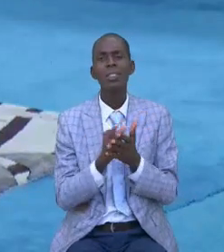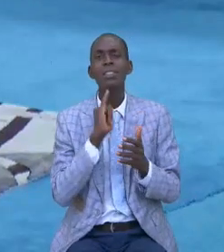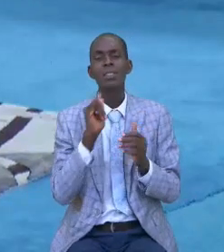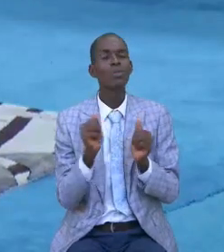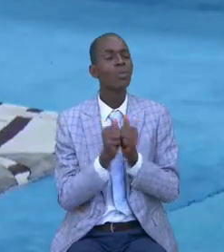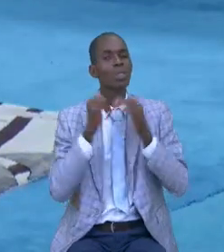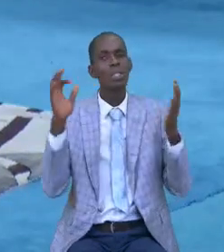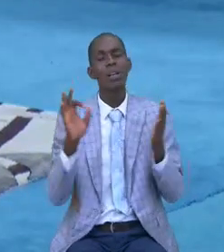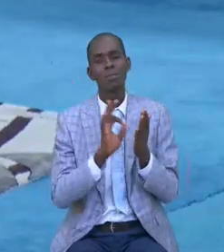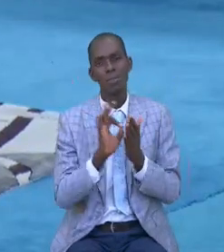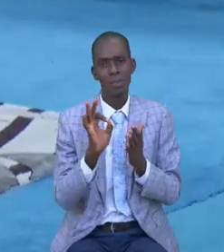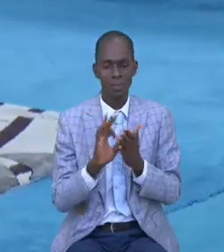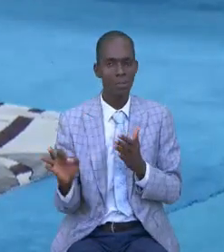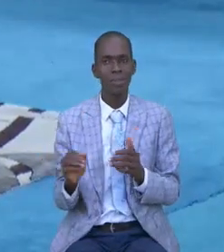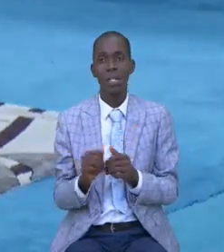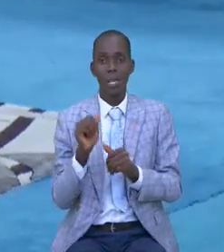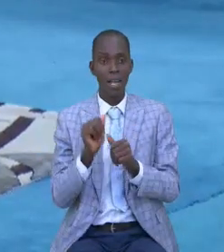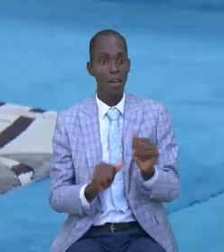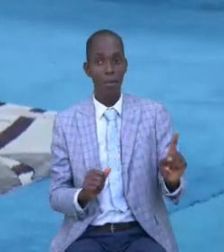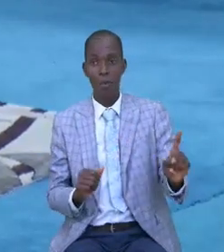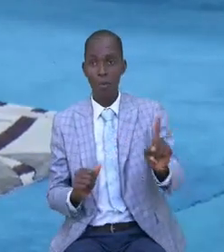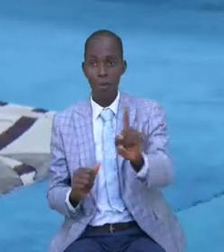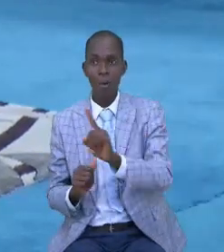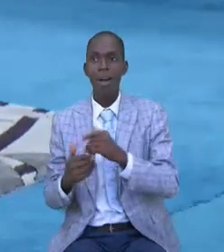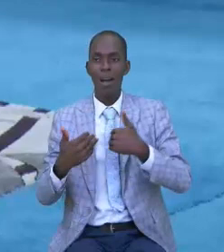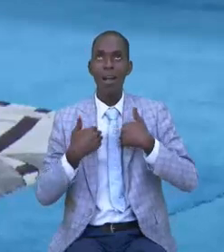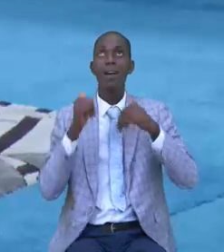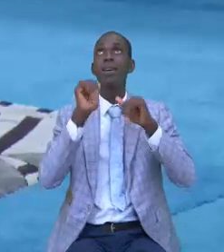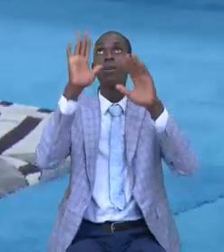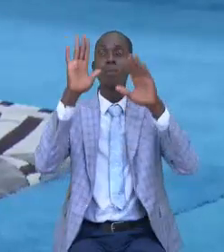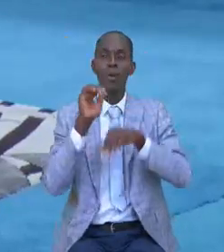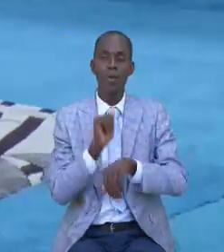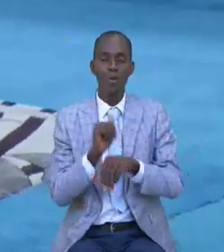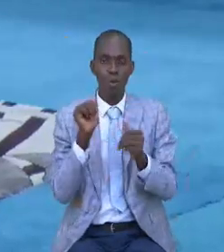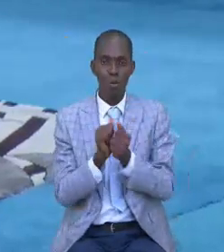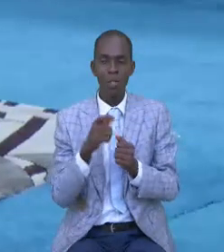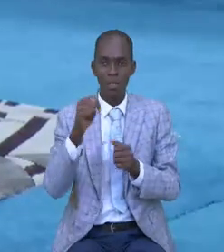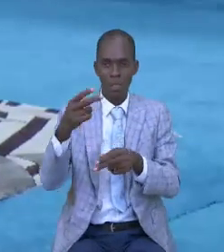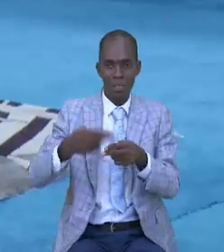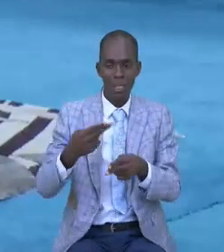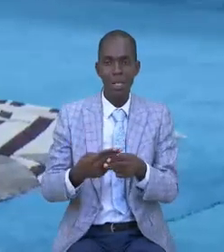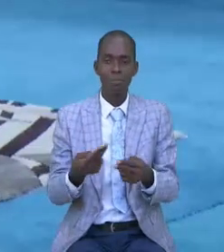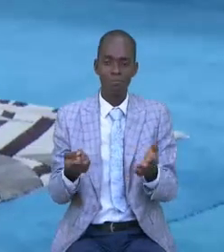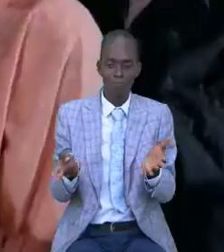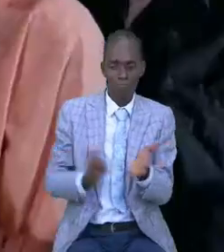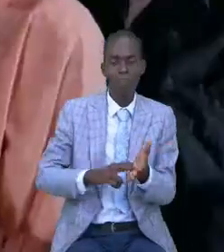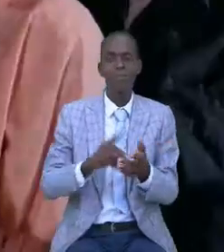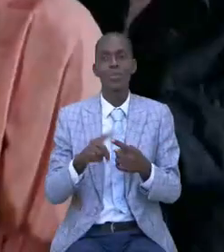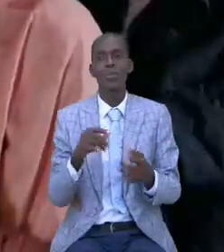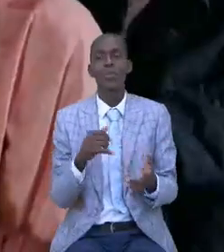number. Everyone has a miracle with his name attached to